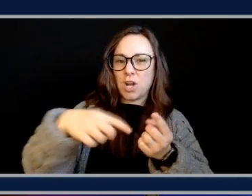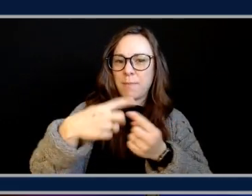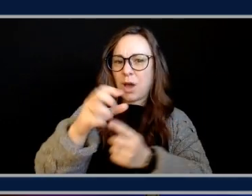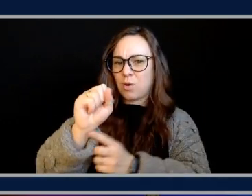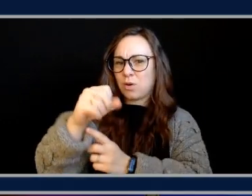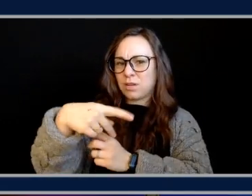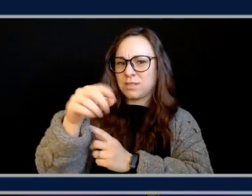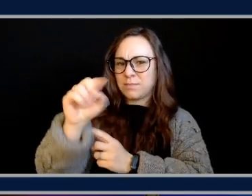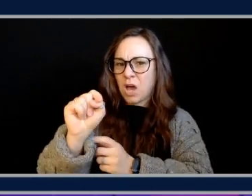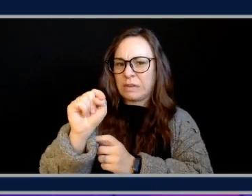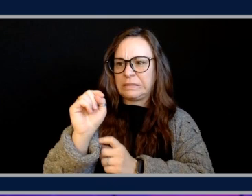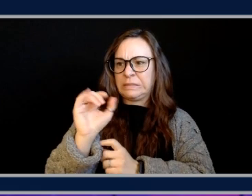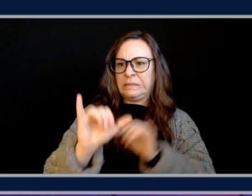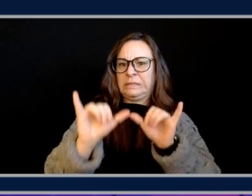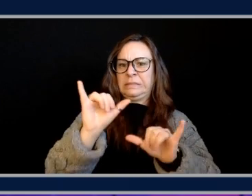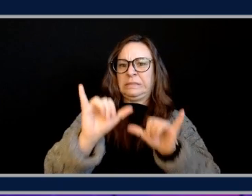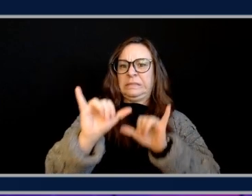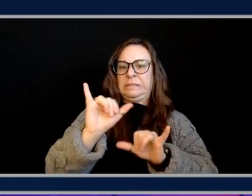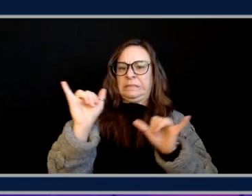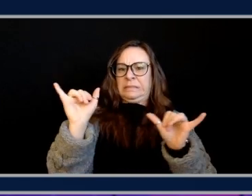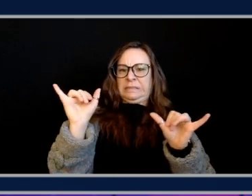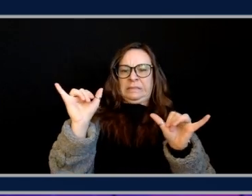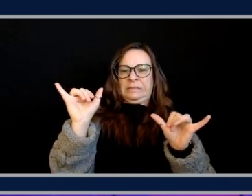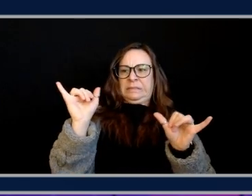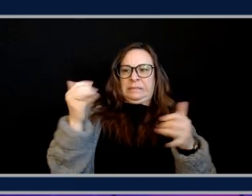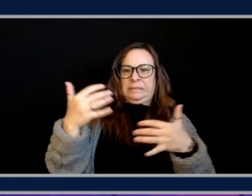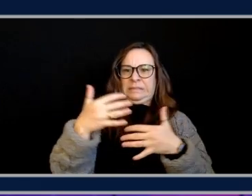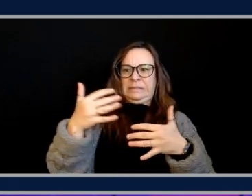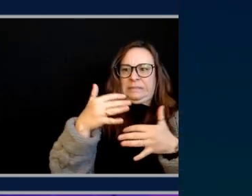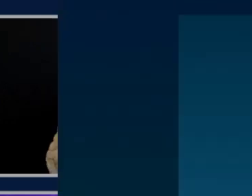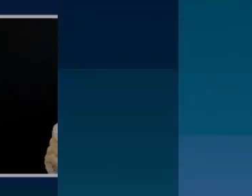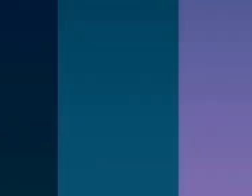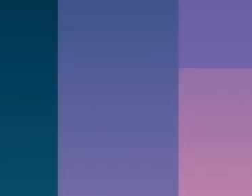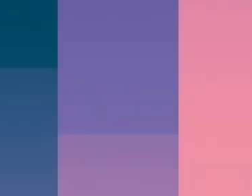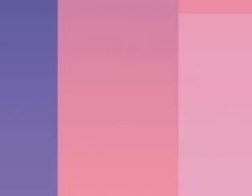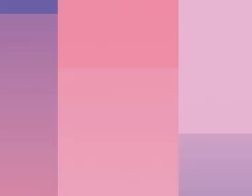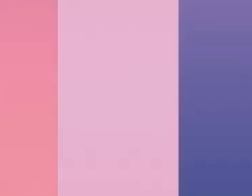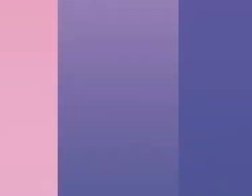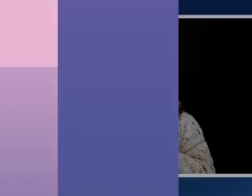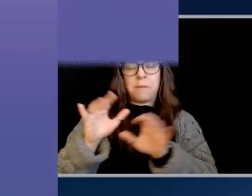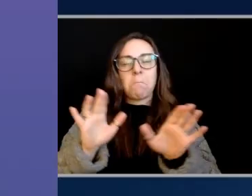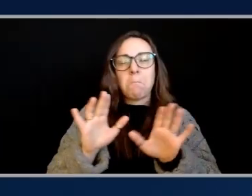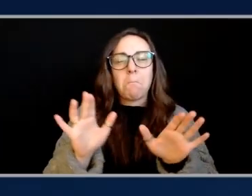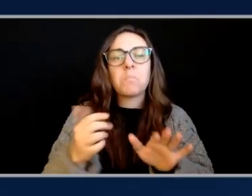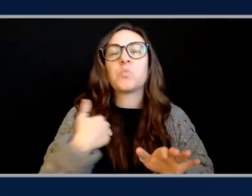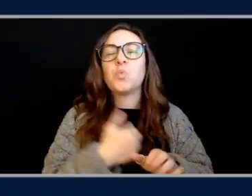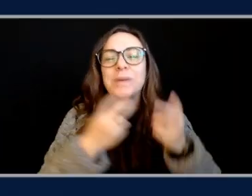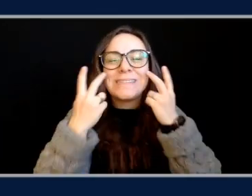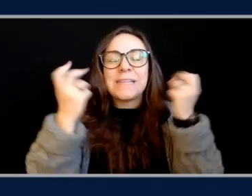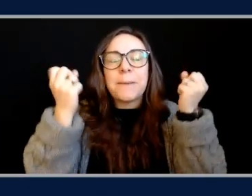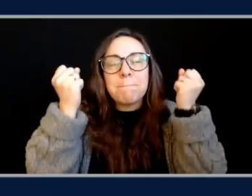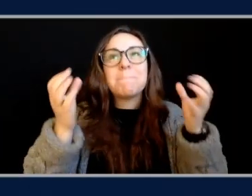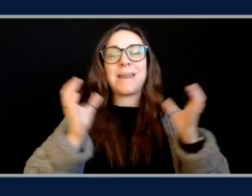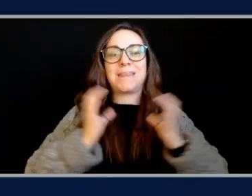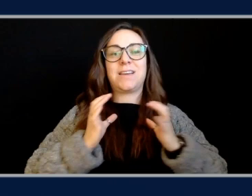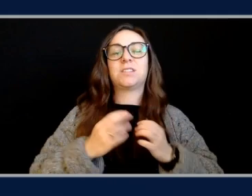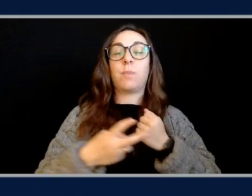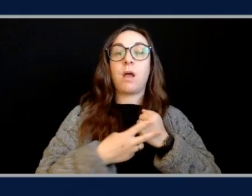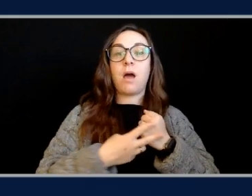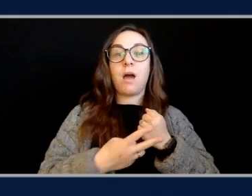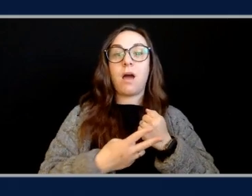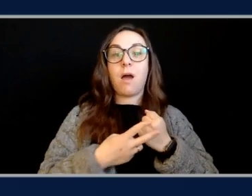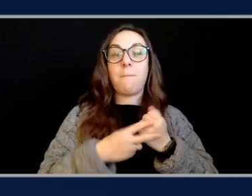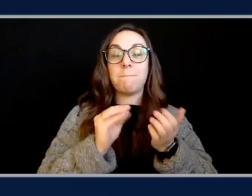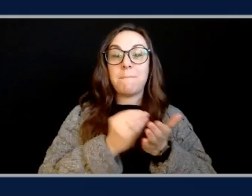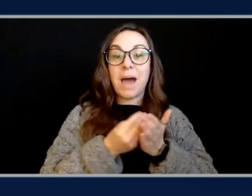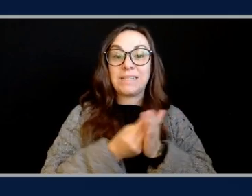and so many times it's like, oh, I would never want to use those. But then we're seeing so many customers save a lot of money